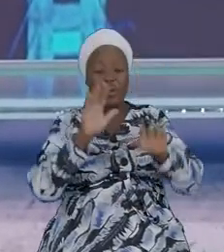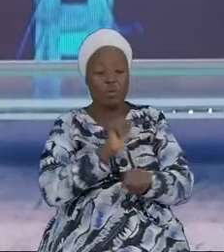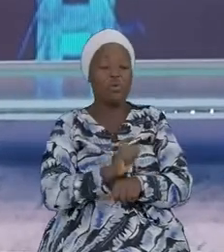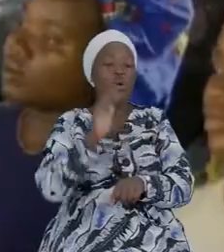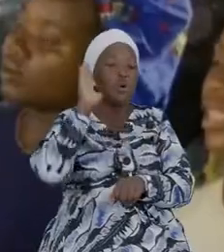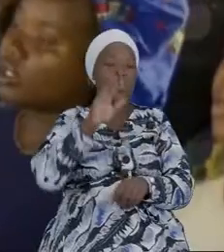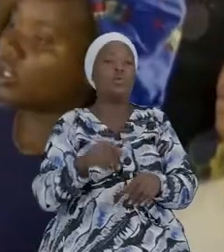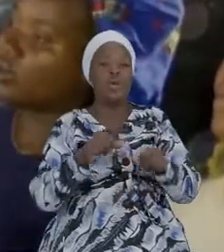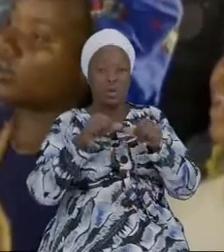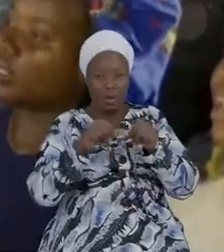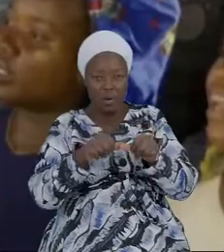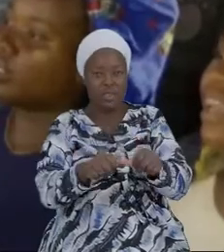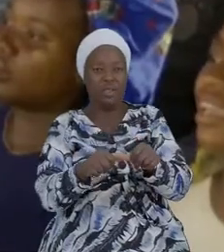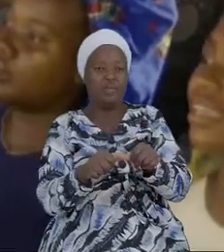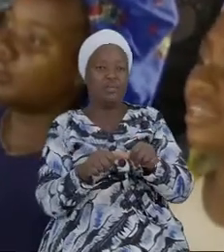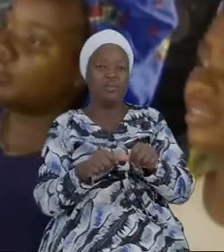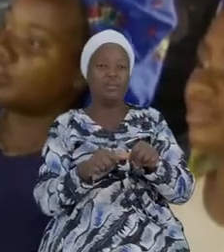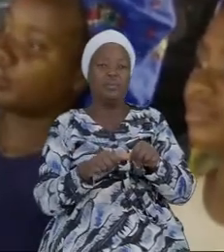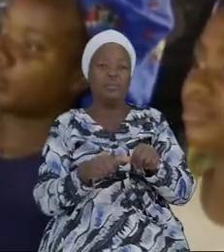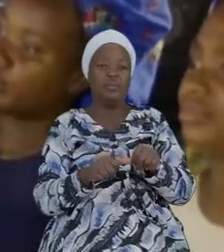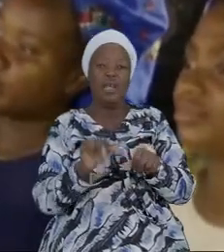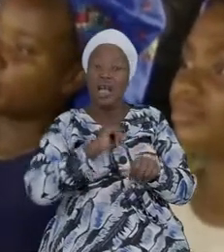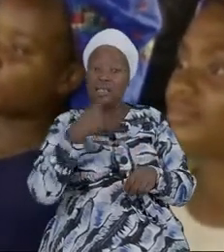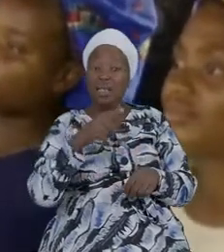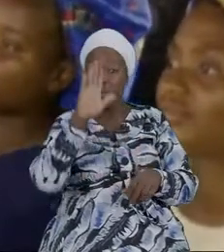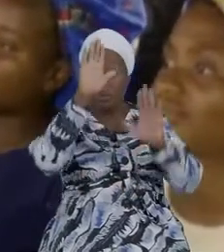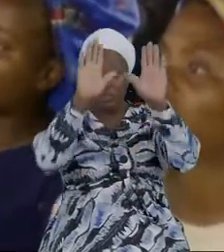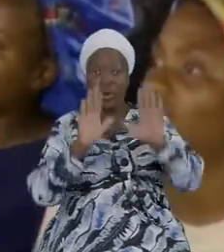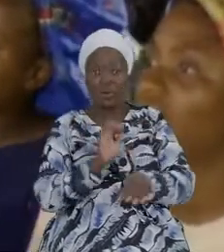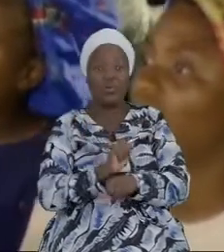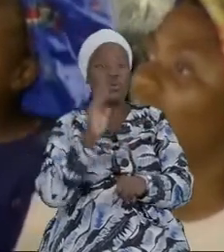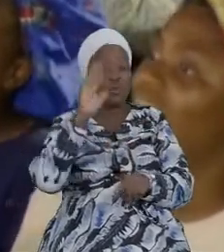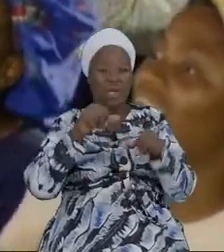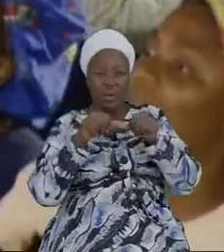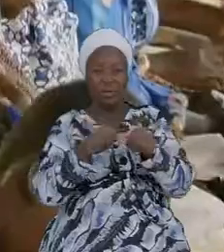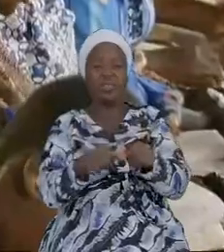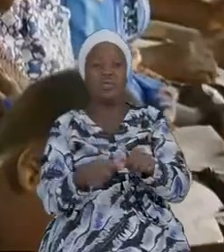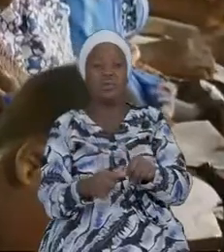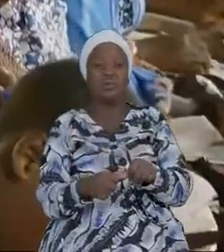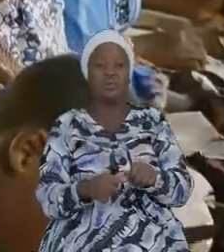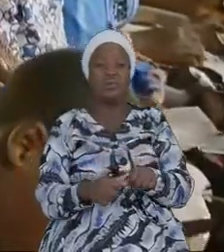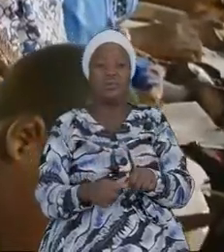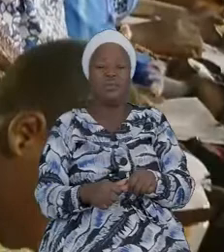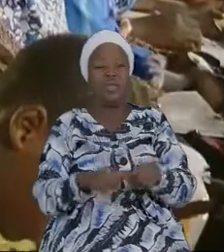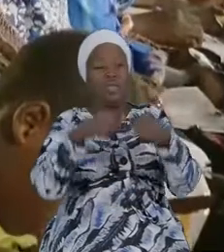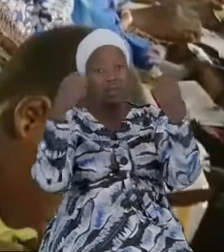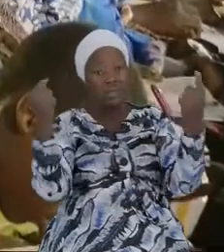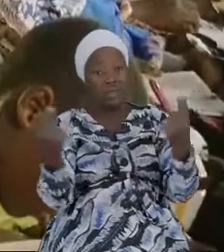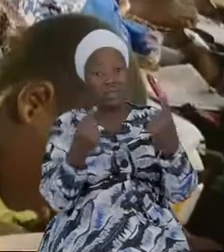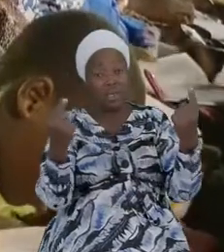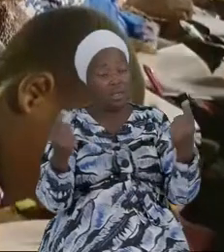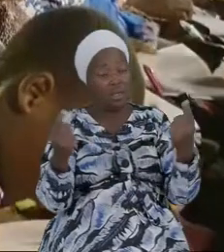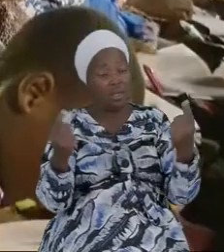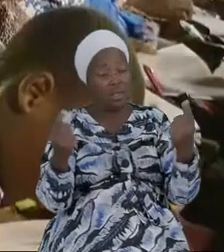will last. I said your miracle will last. Sin